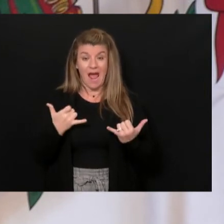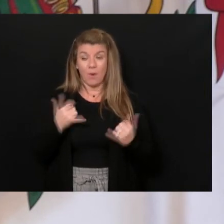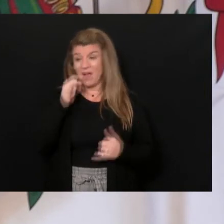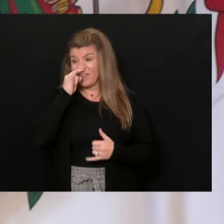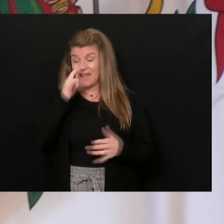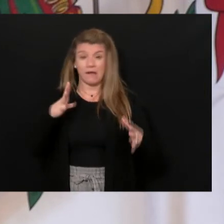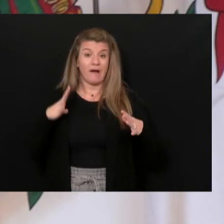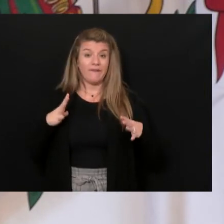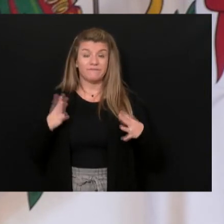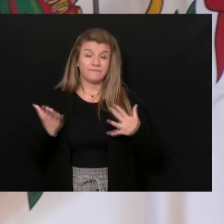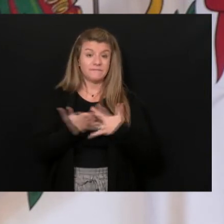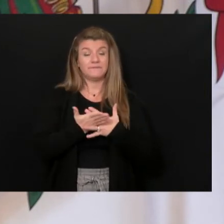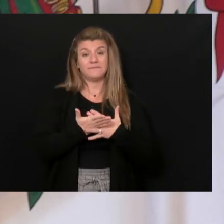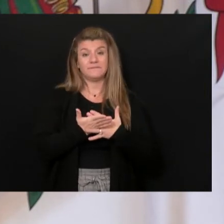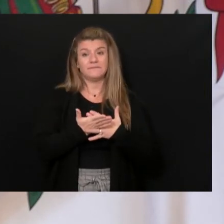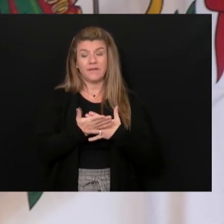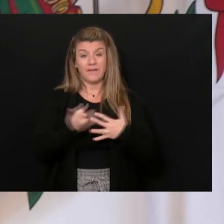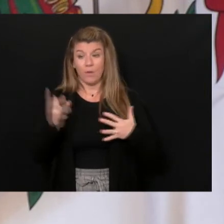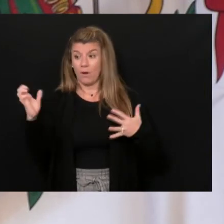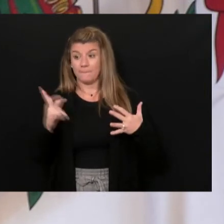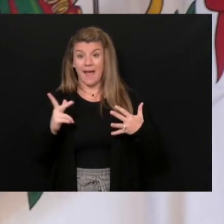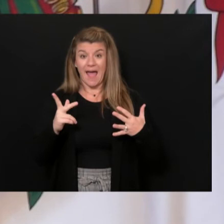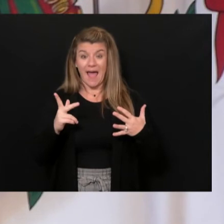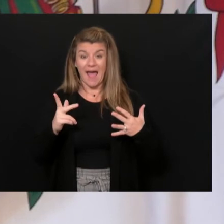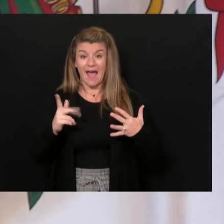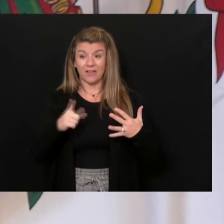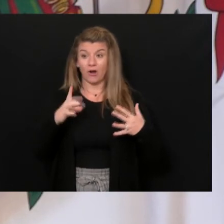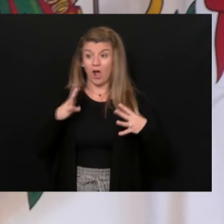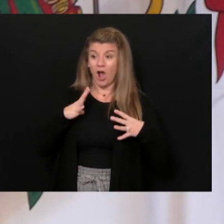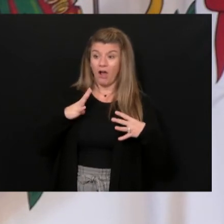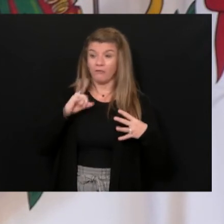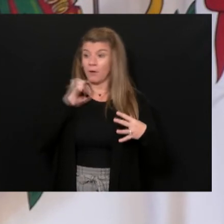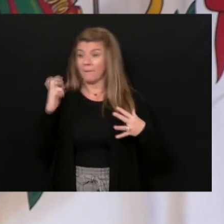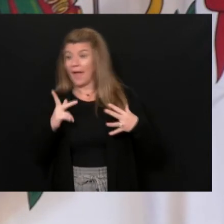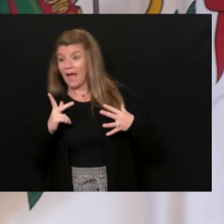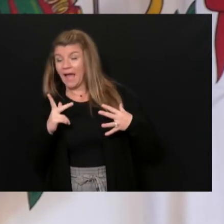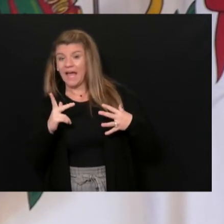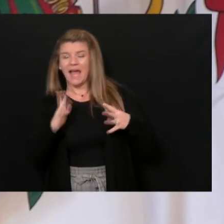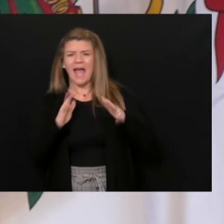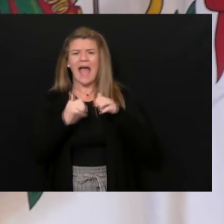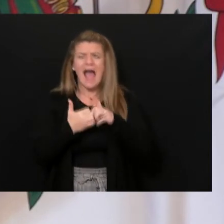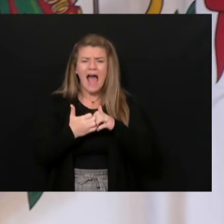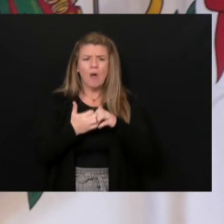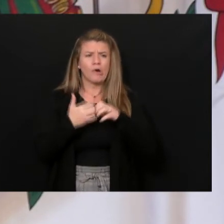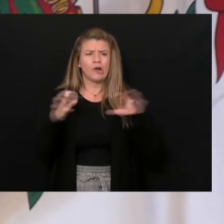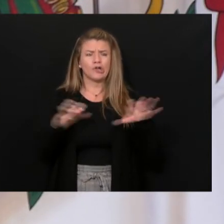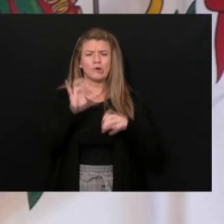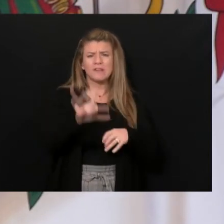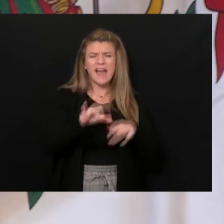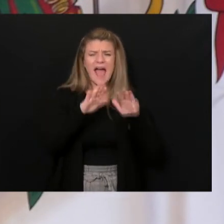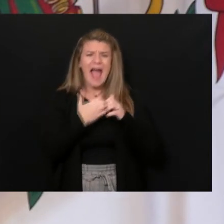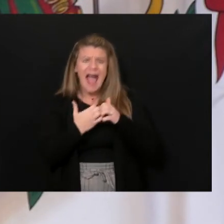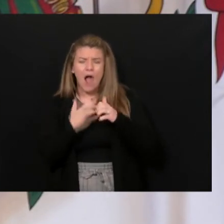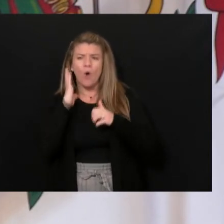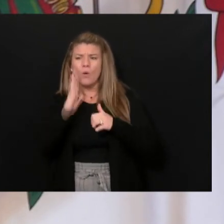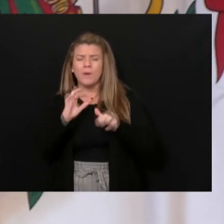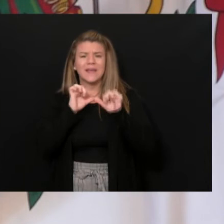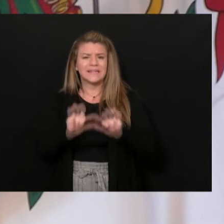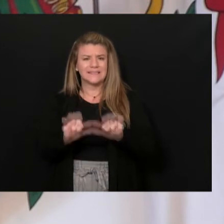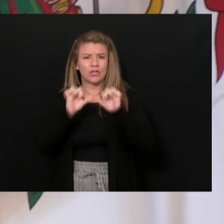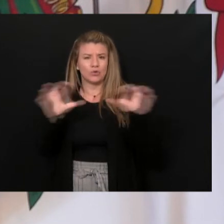off and everything and are going to come back, or off now and they're going to come back. And how are we going to do it? How are we going to continue to